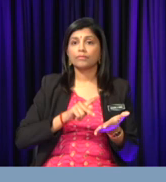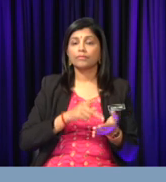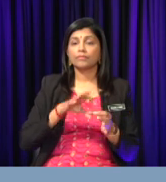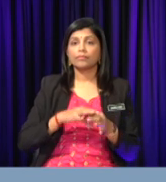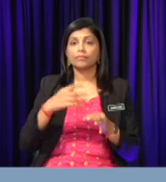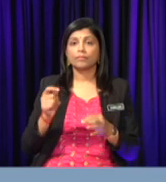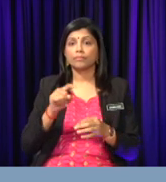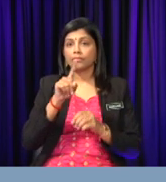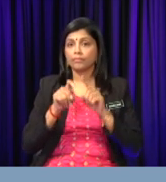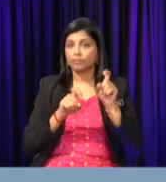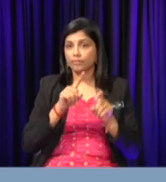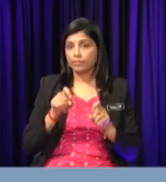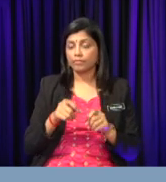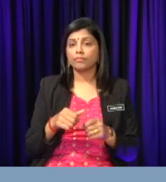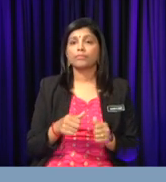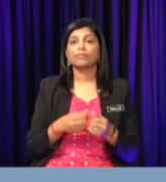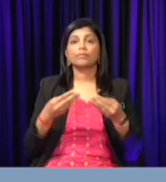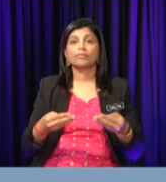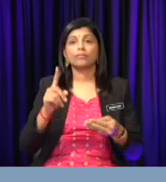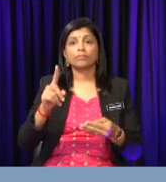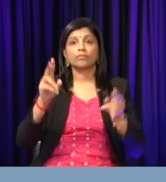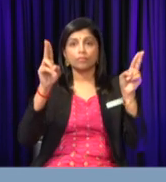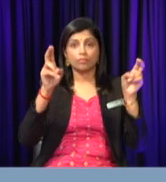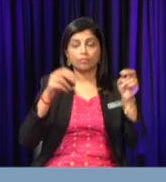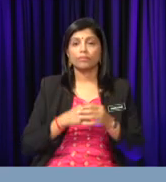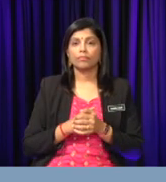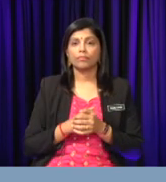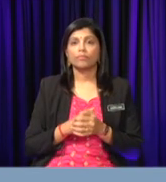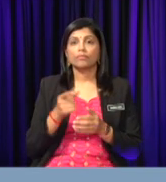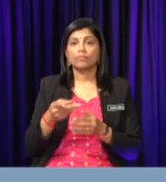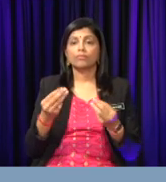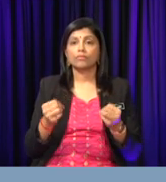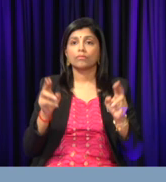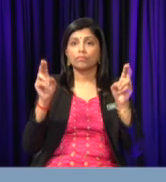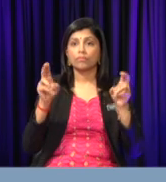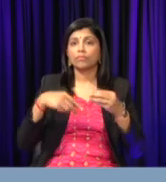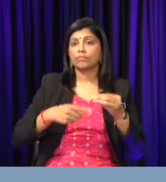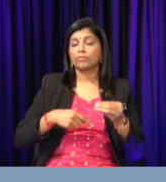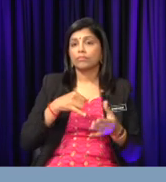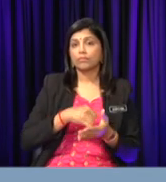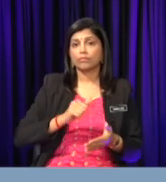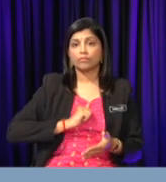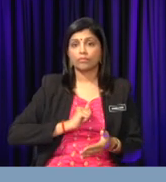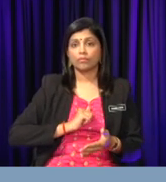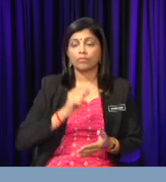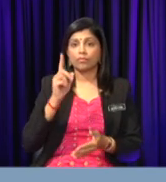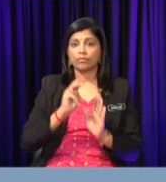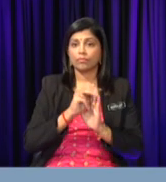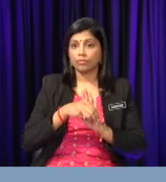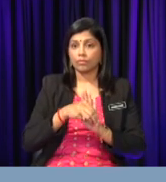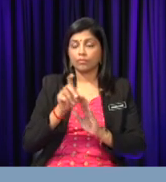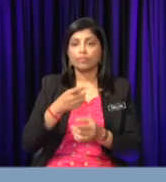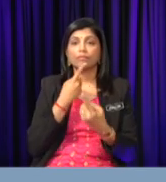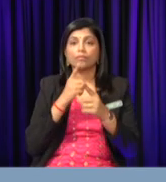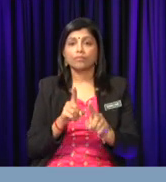give each of you a topic, and I'd like you to talk about it on your own for about a minute. You also need to answer